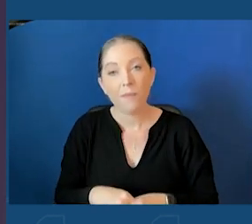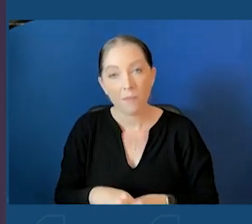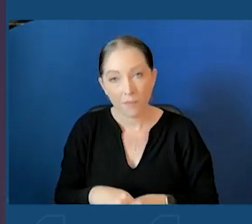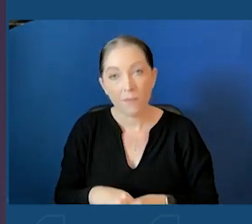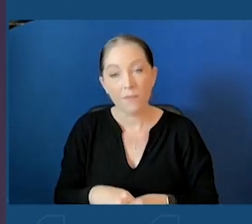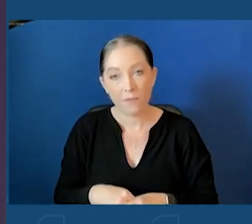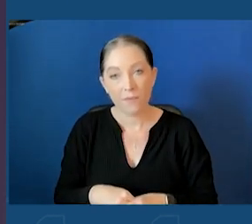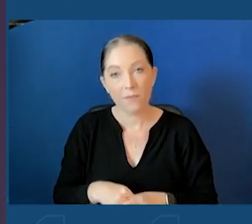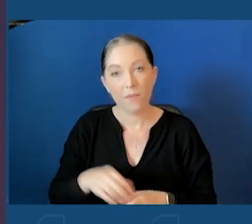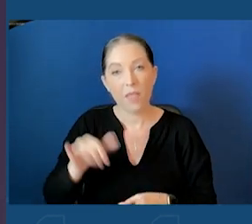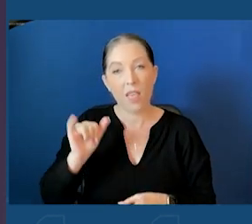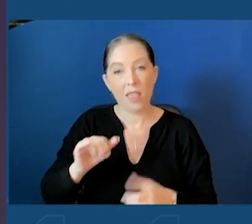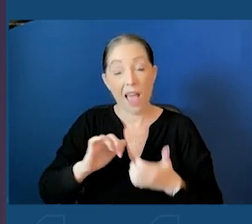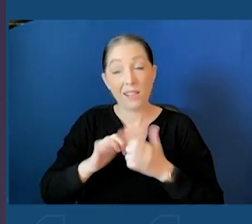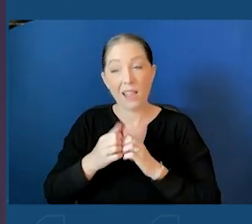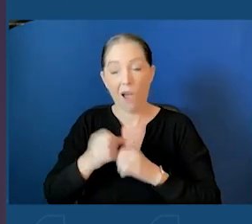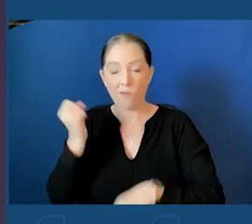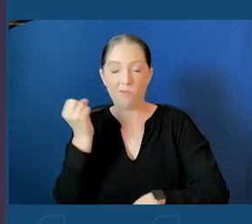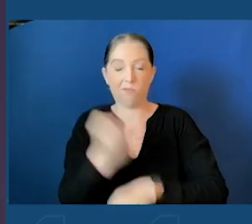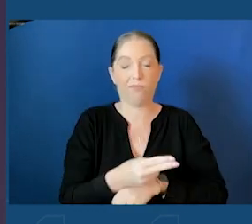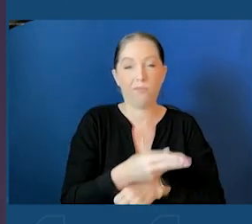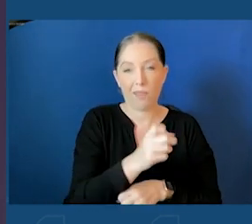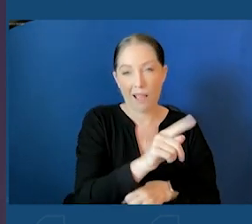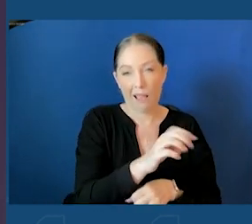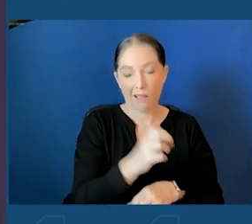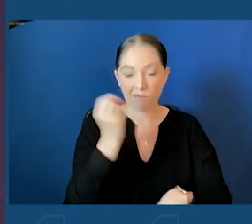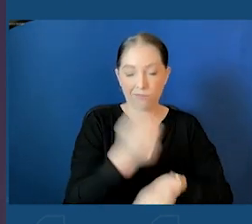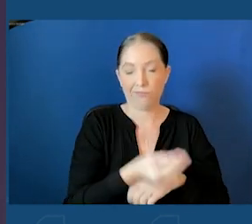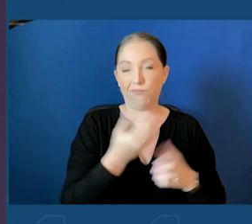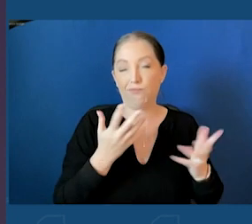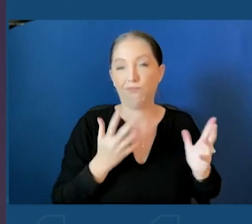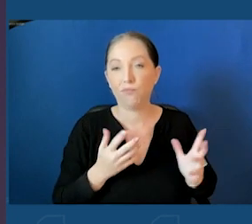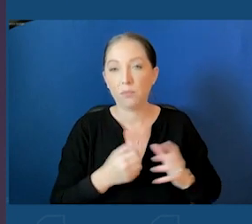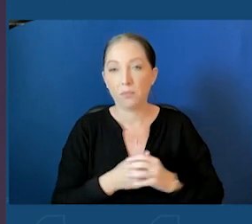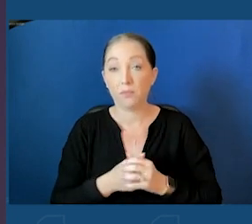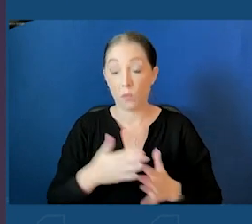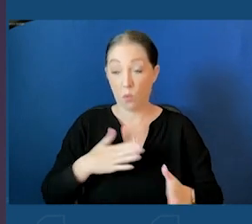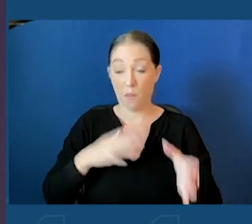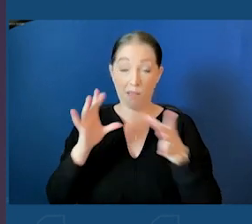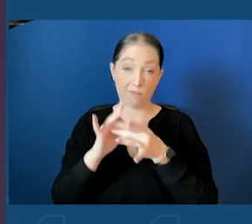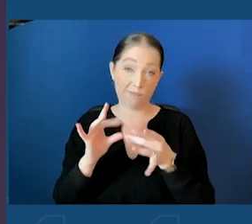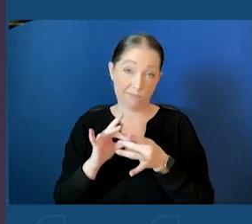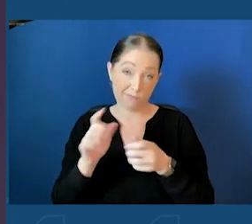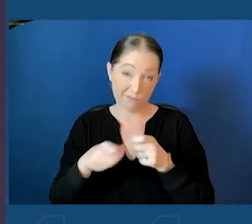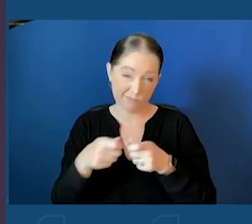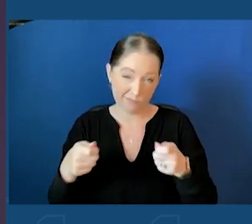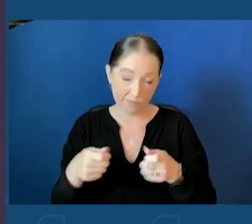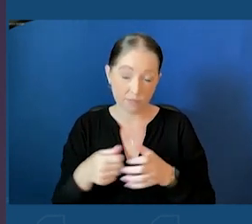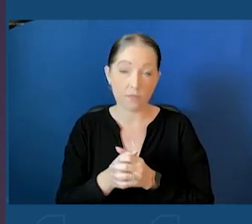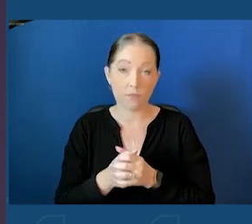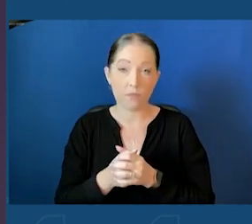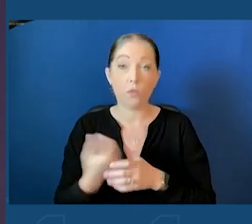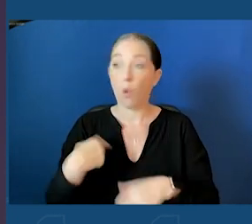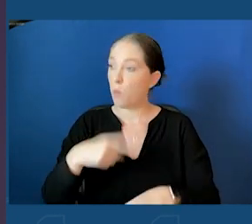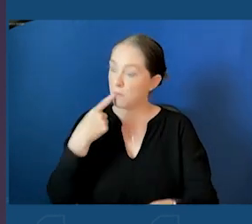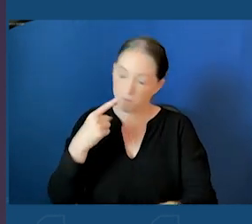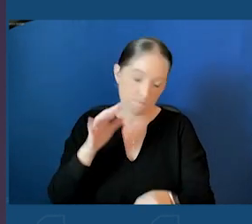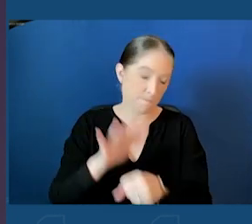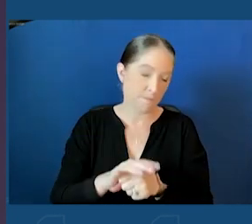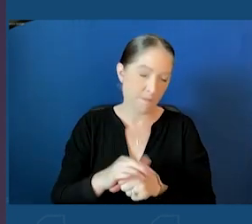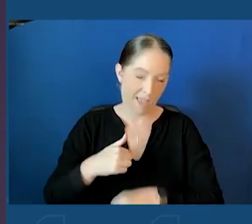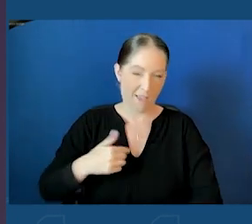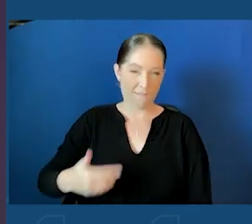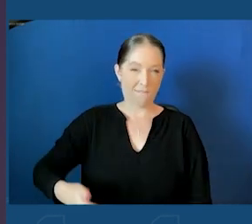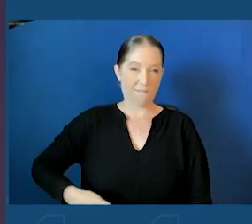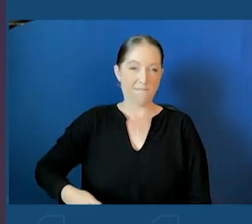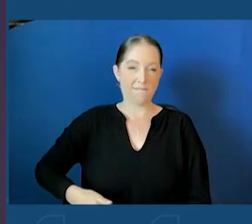win against hate. And so my closing message is this. We are recommitted. I can feel it. I